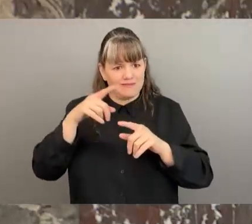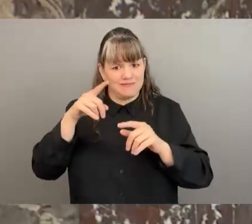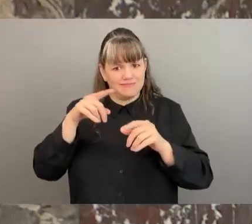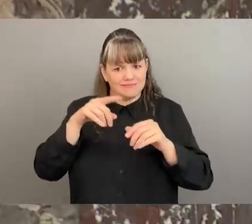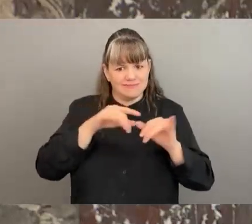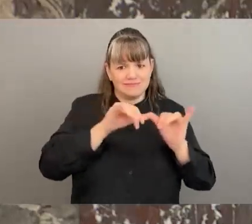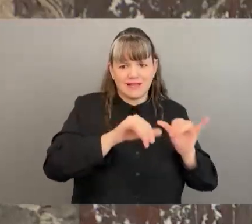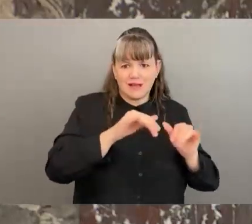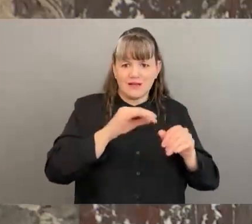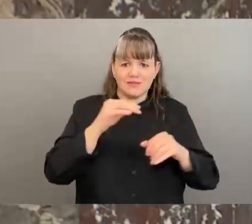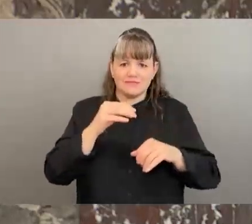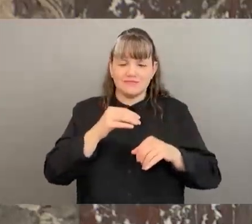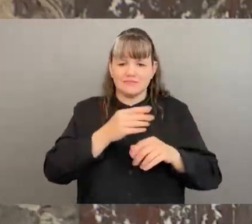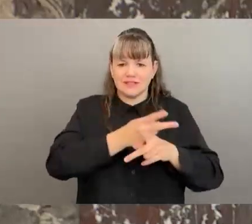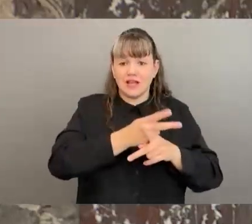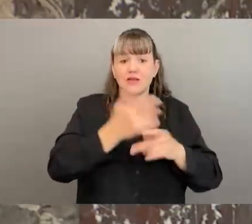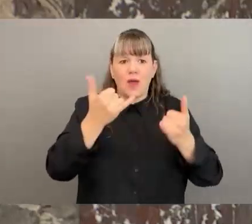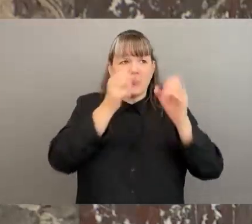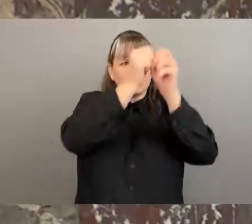in advancing that.